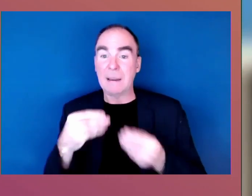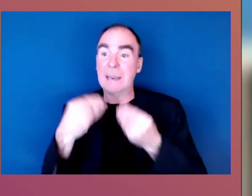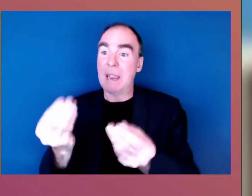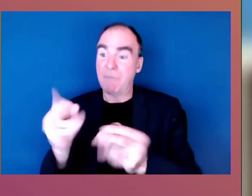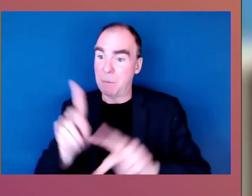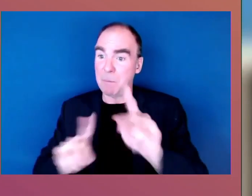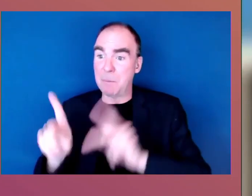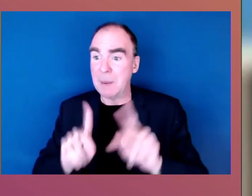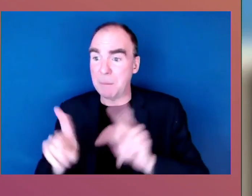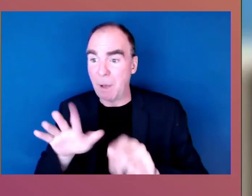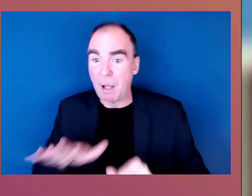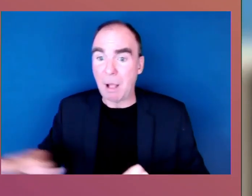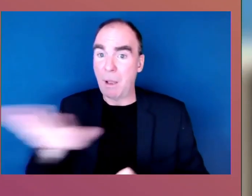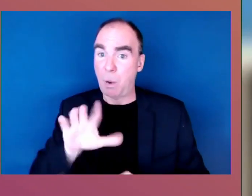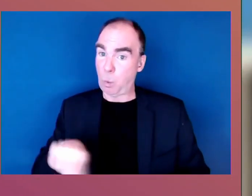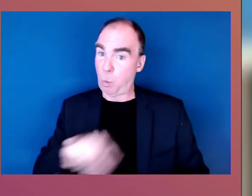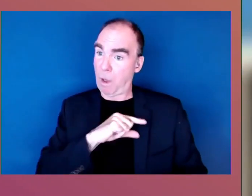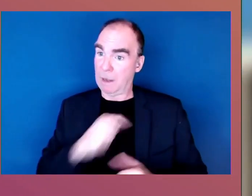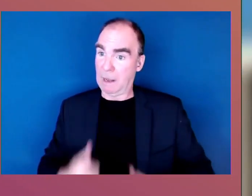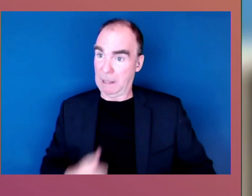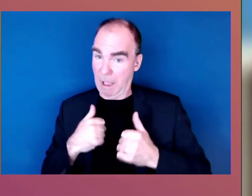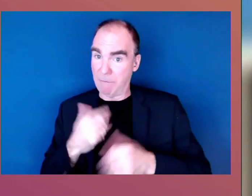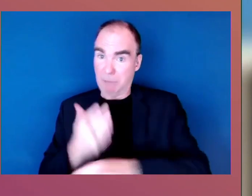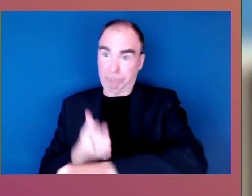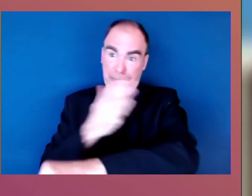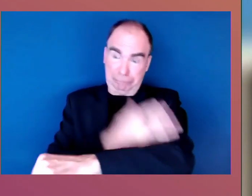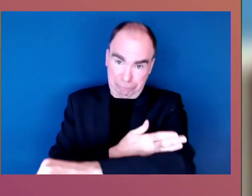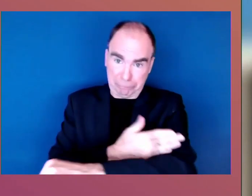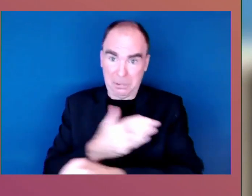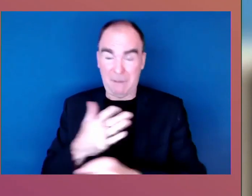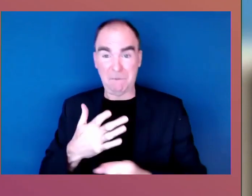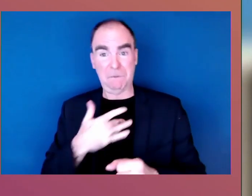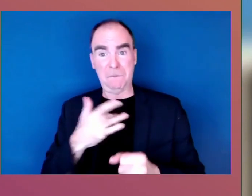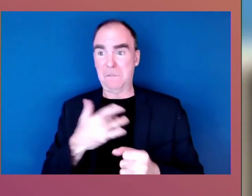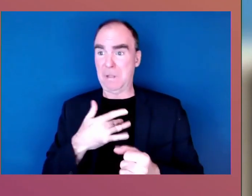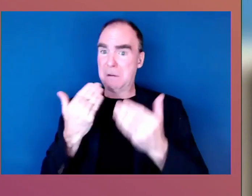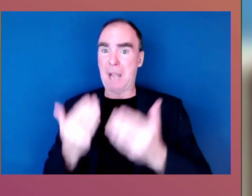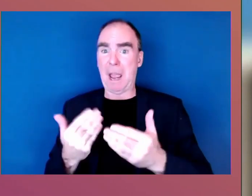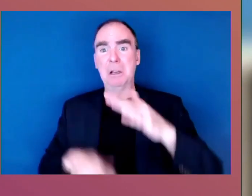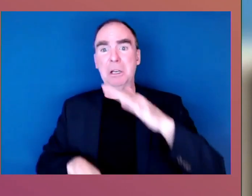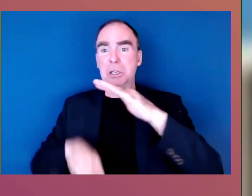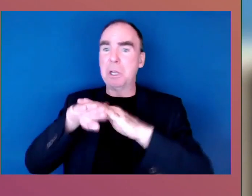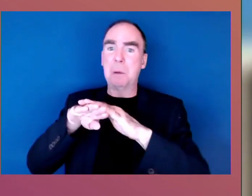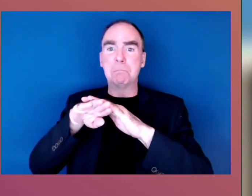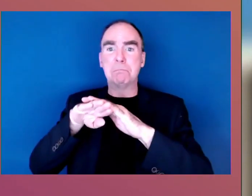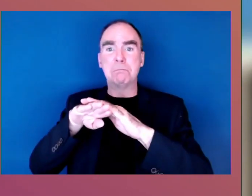can we keep this momentum going without any effort? Will technology be always accessible even